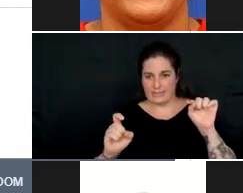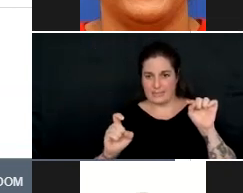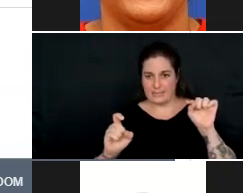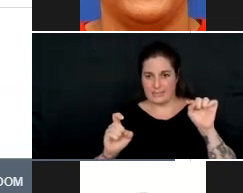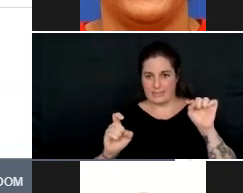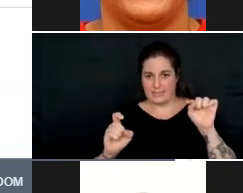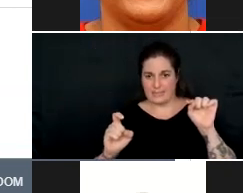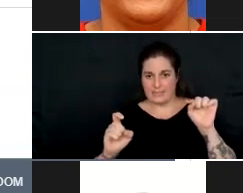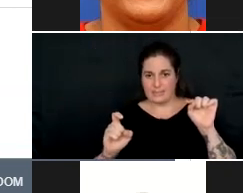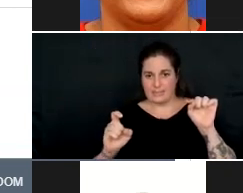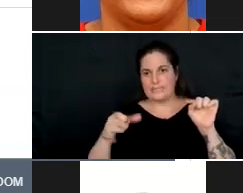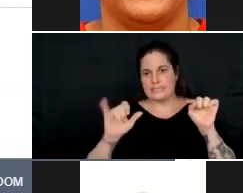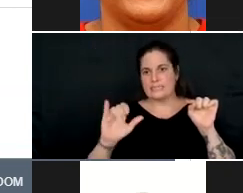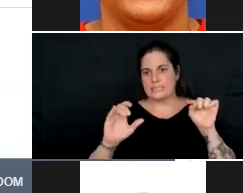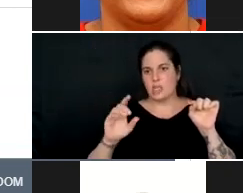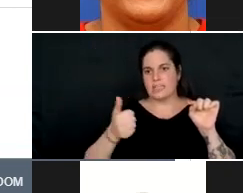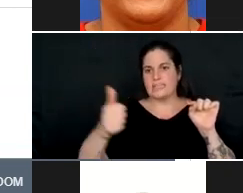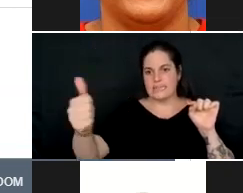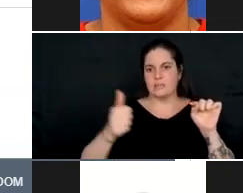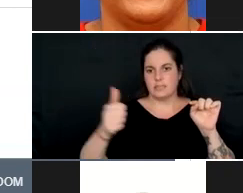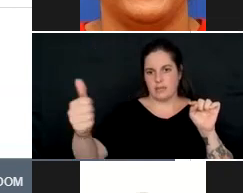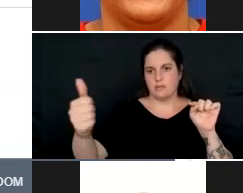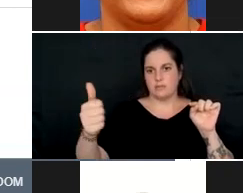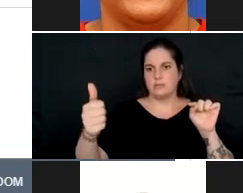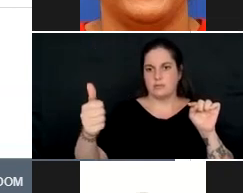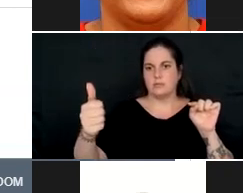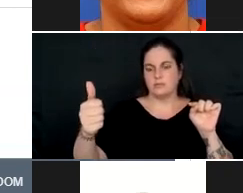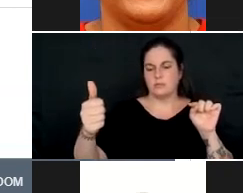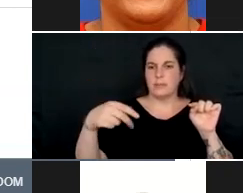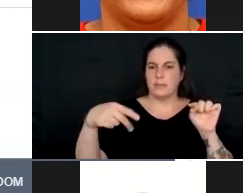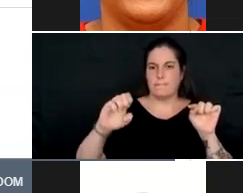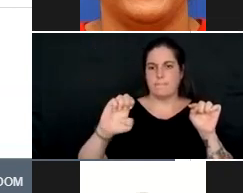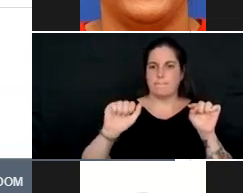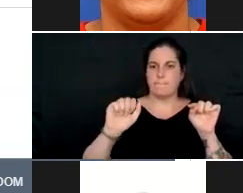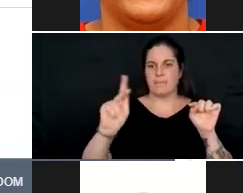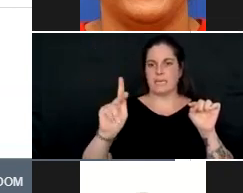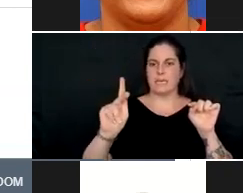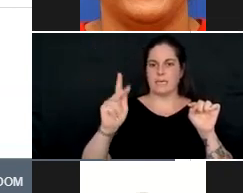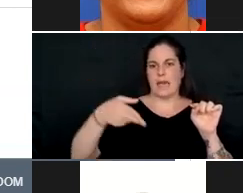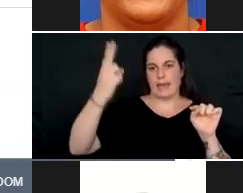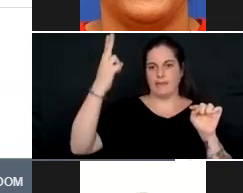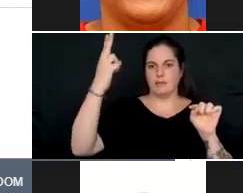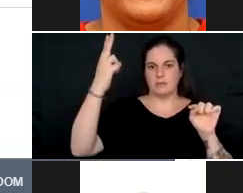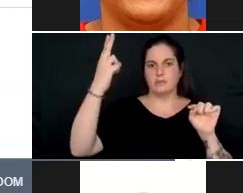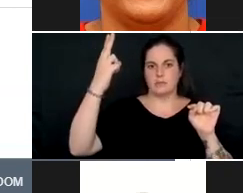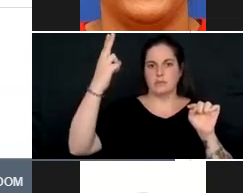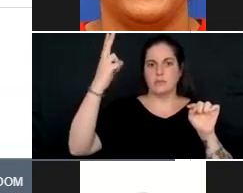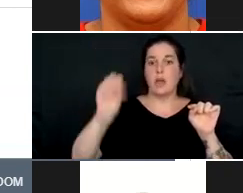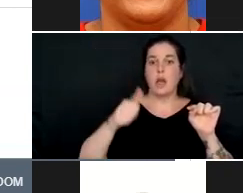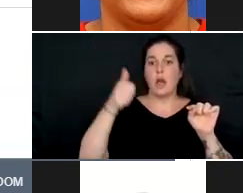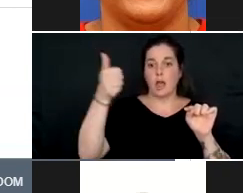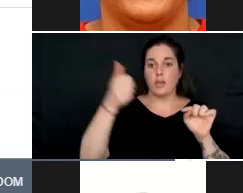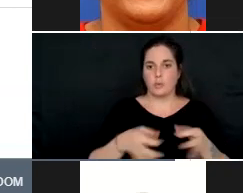is x. That's the amplitude, the maximum or peak height of our wave. The other important property is